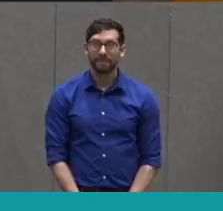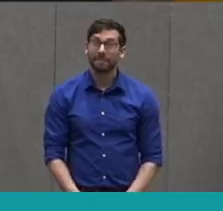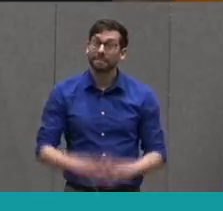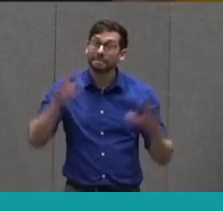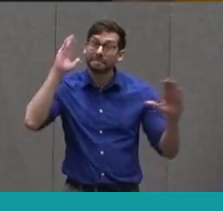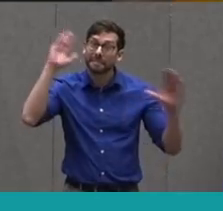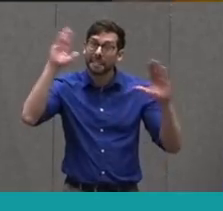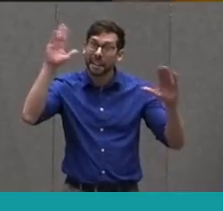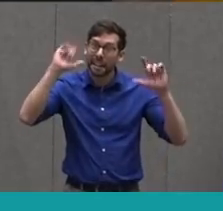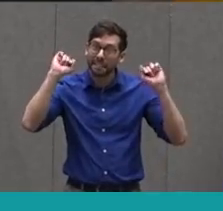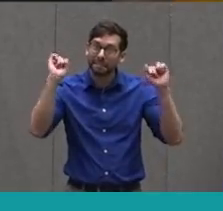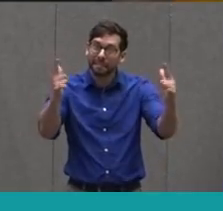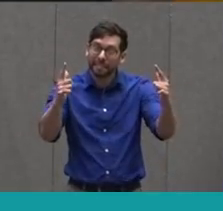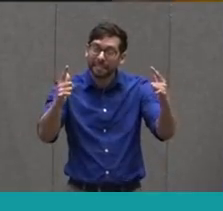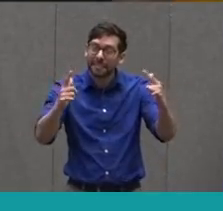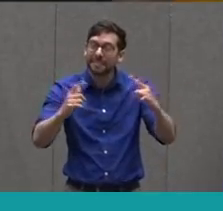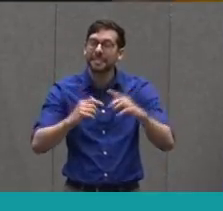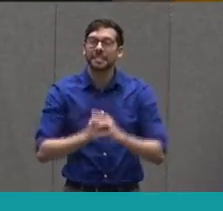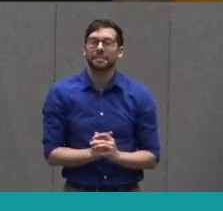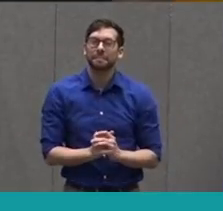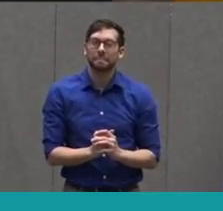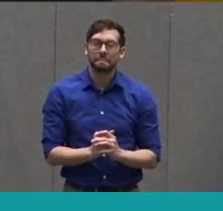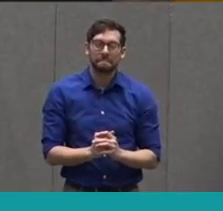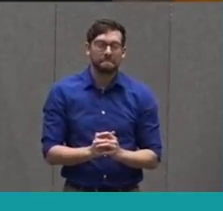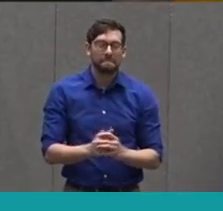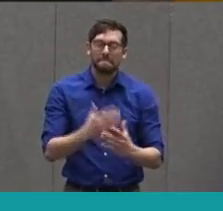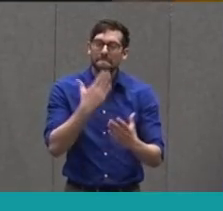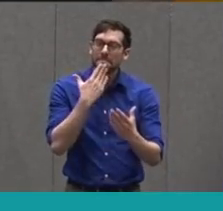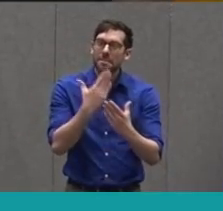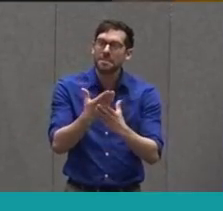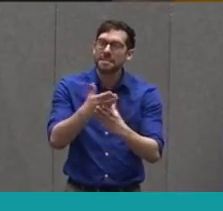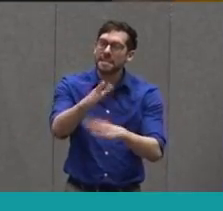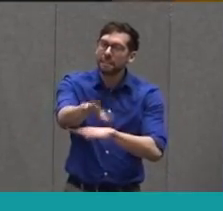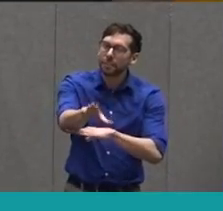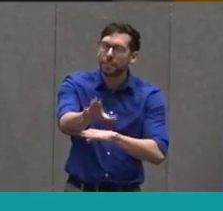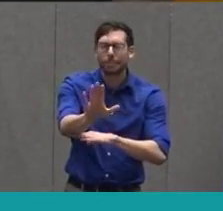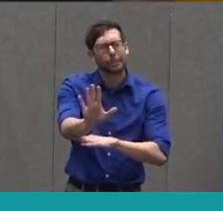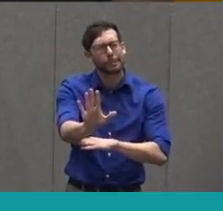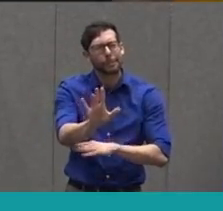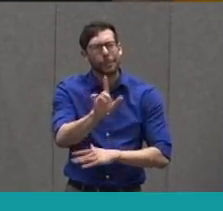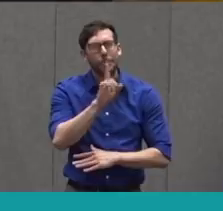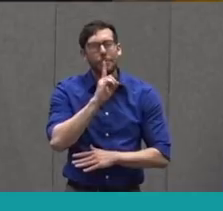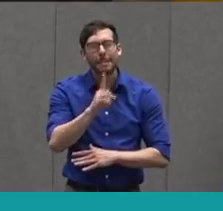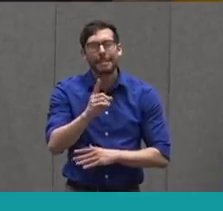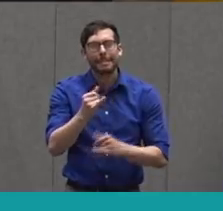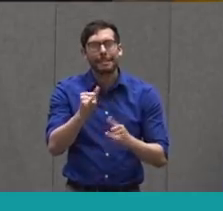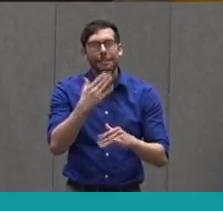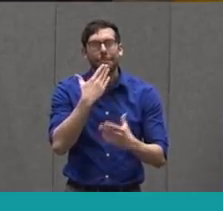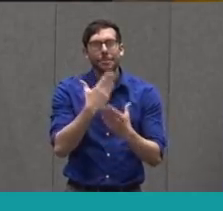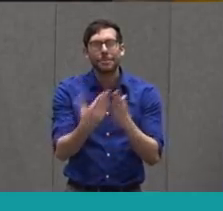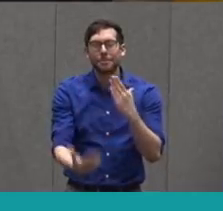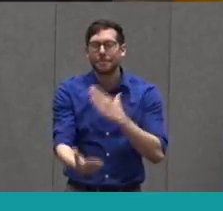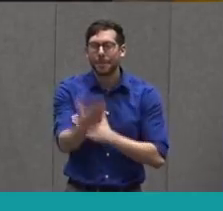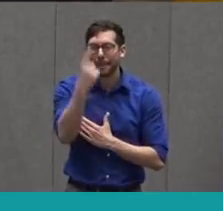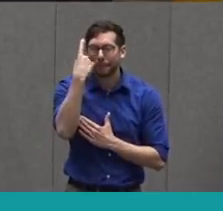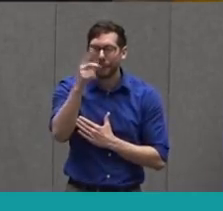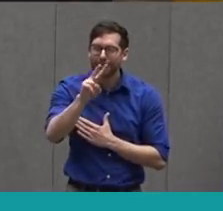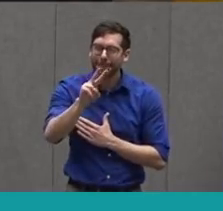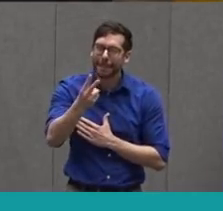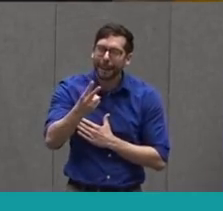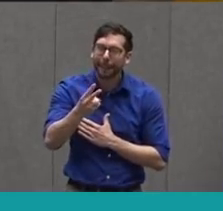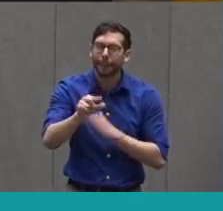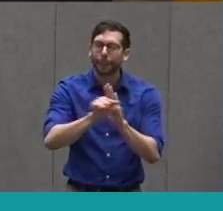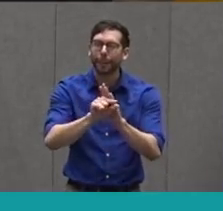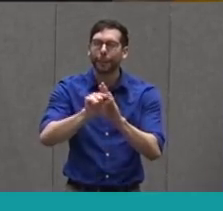Hi, everybody. Want to say good afternoon, or good morning, I guess it still is, to our second and third graders. We have just a few